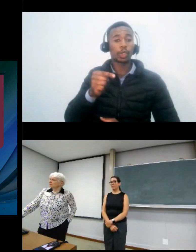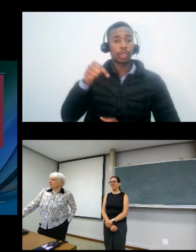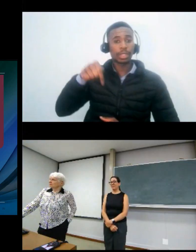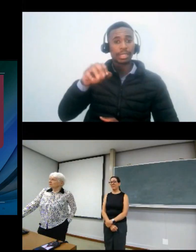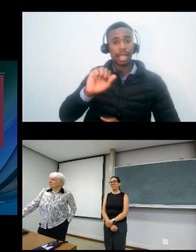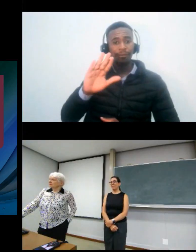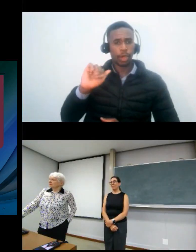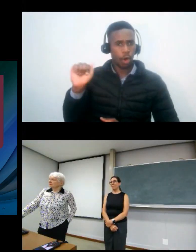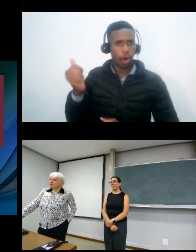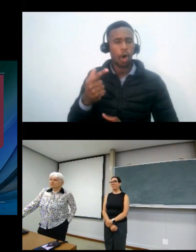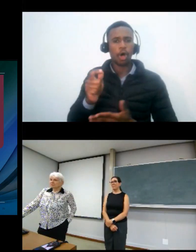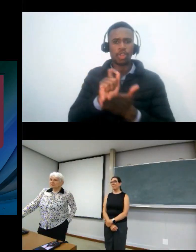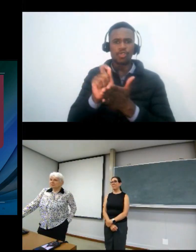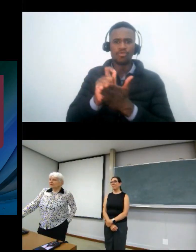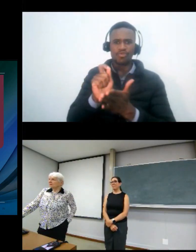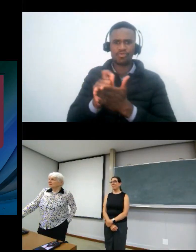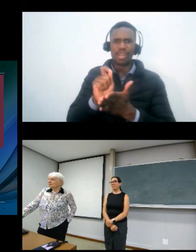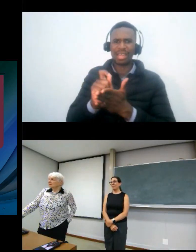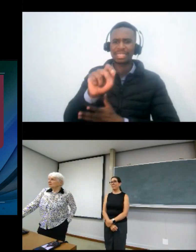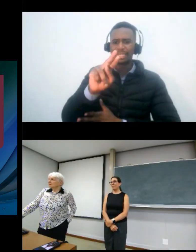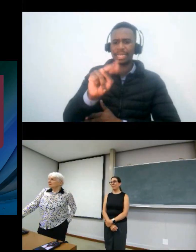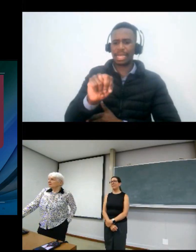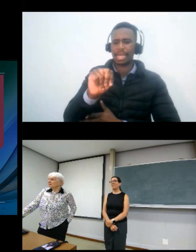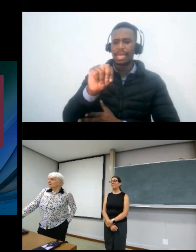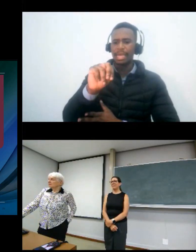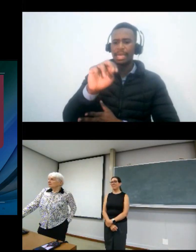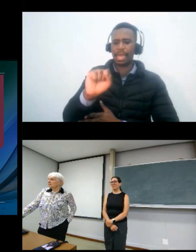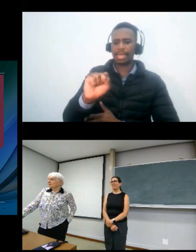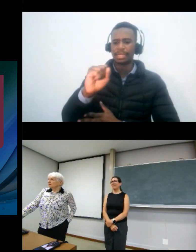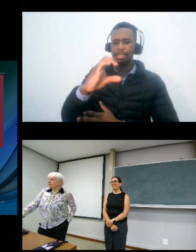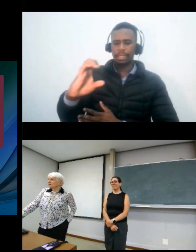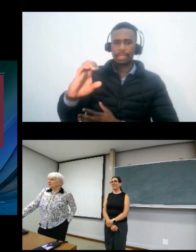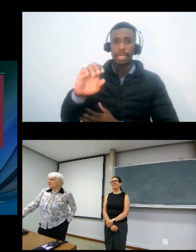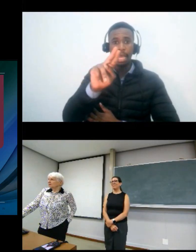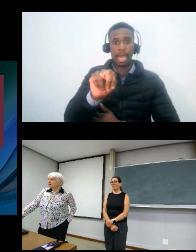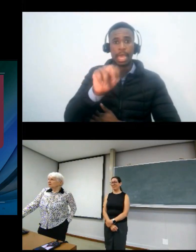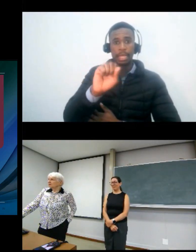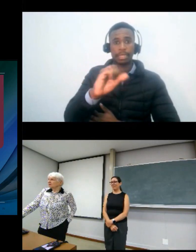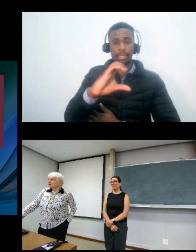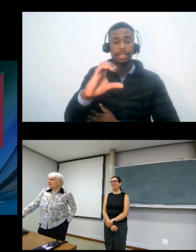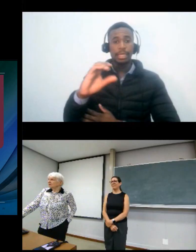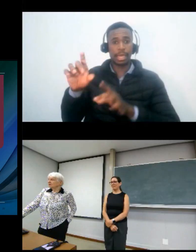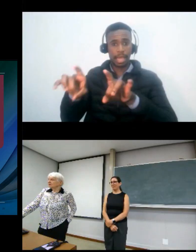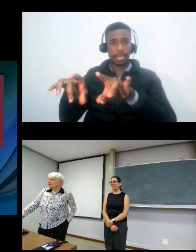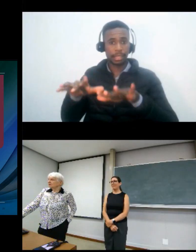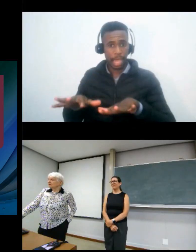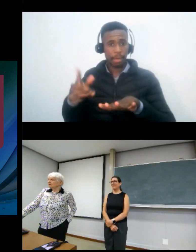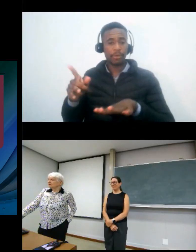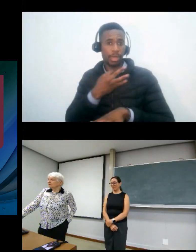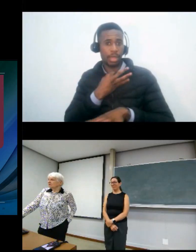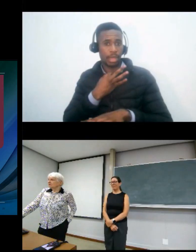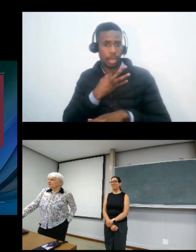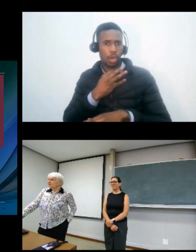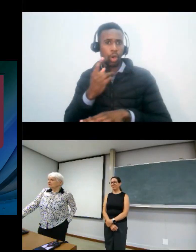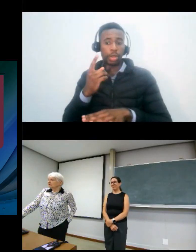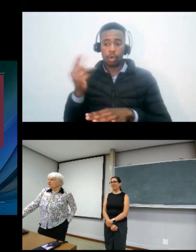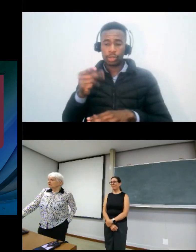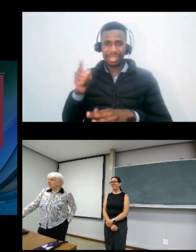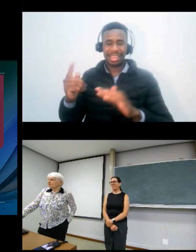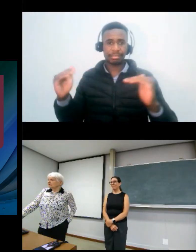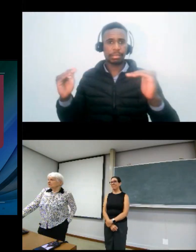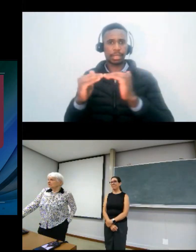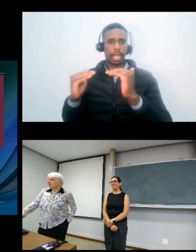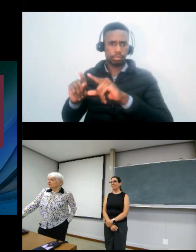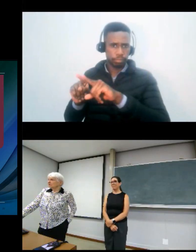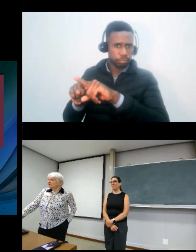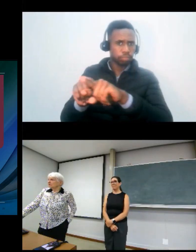here? And they all write the same NSC exam with one specific variety that we would then call the standard or whatever.